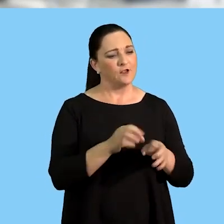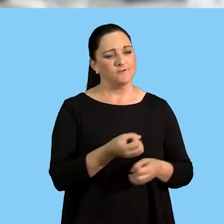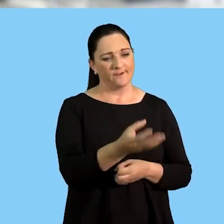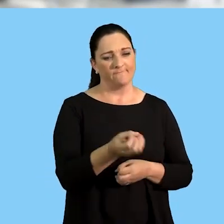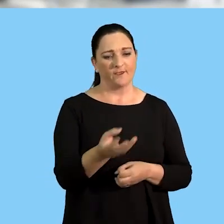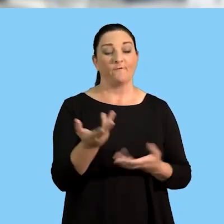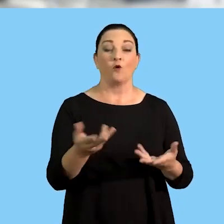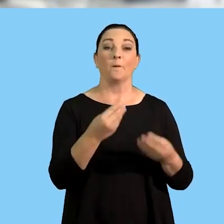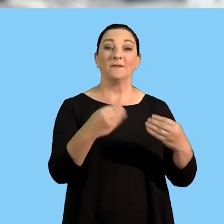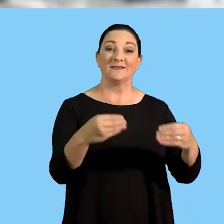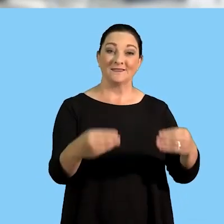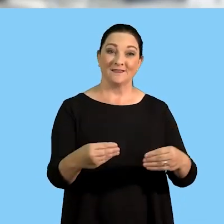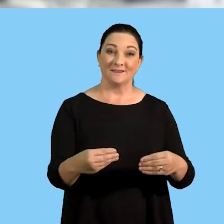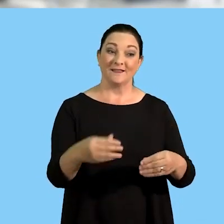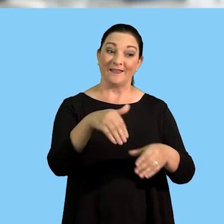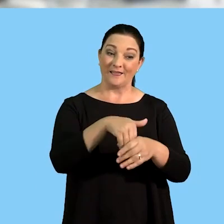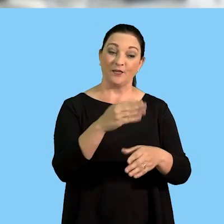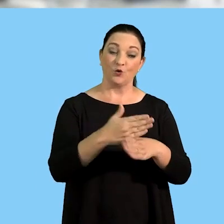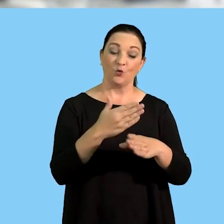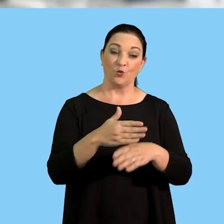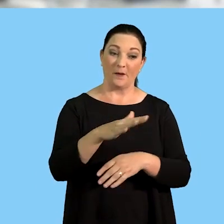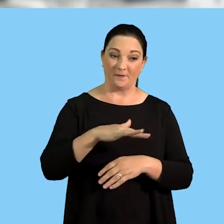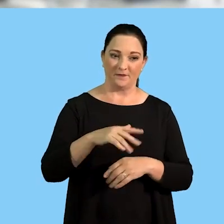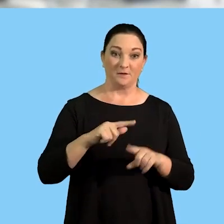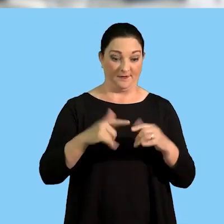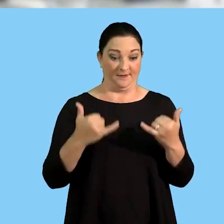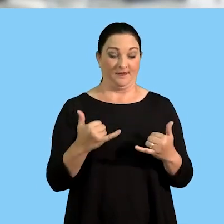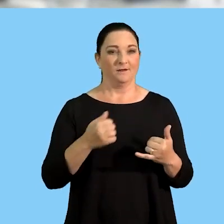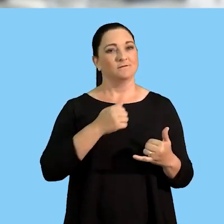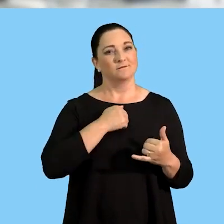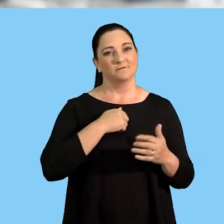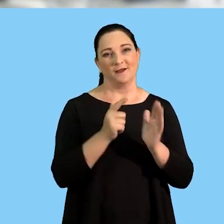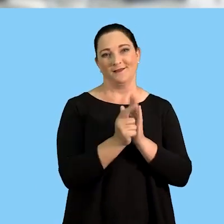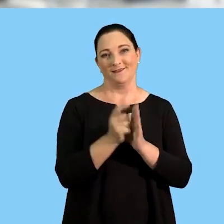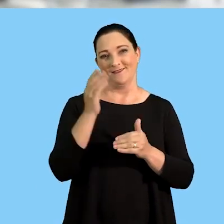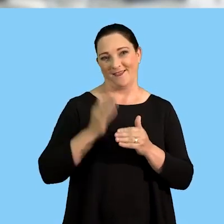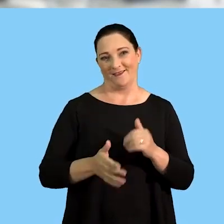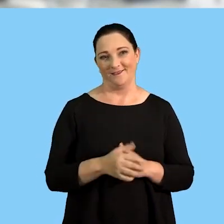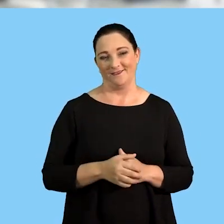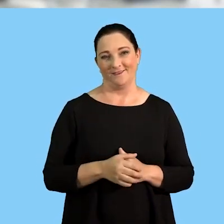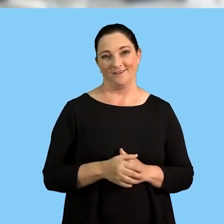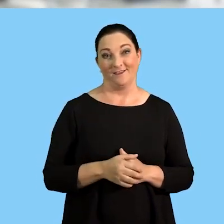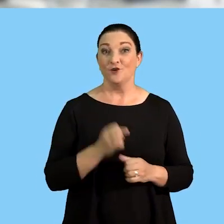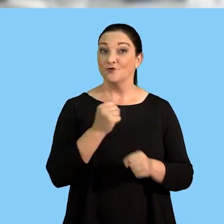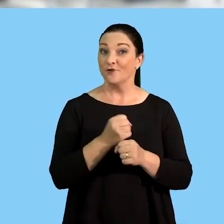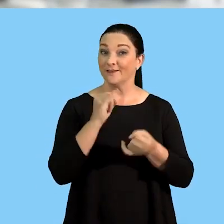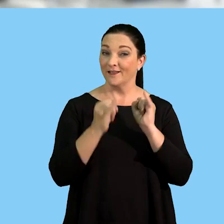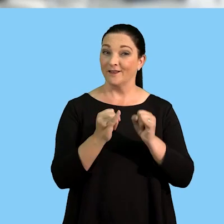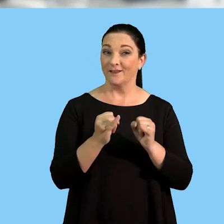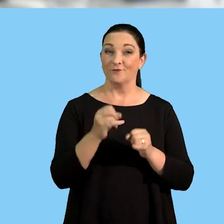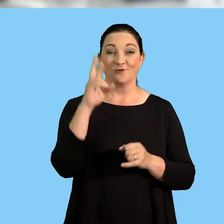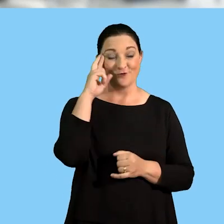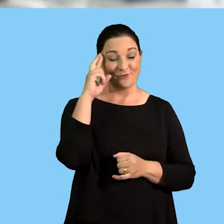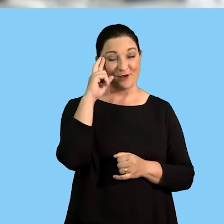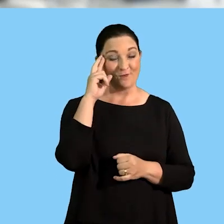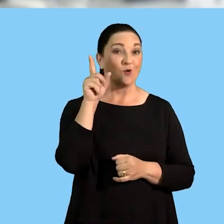businesses applying safety requirements in the workplace. This then brings me to the end of my lesson. Remember, grade